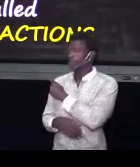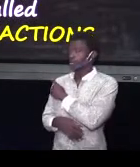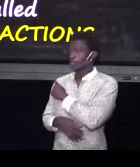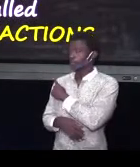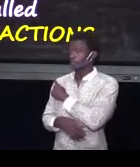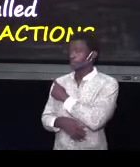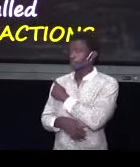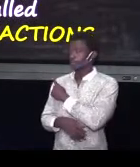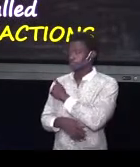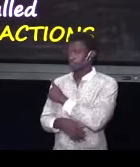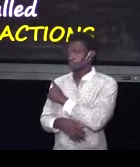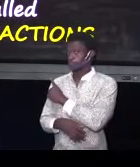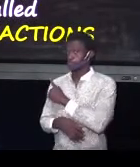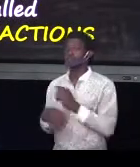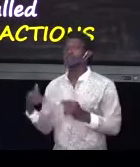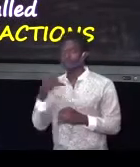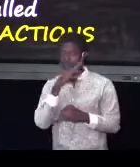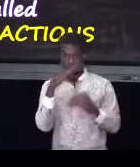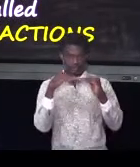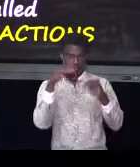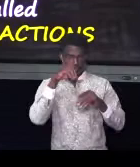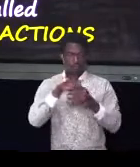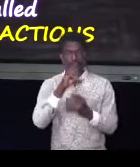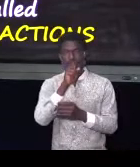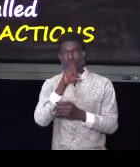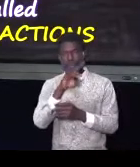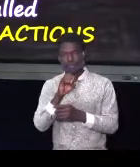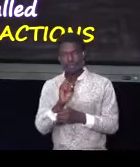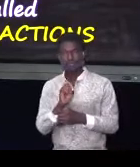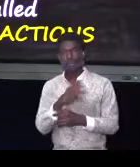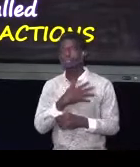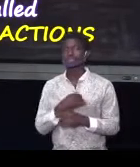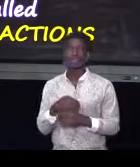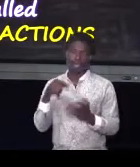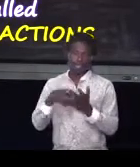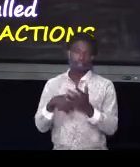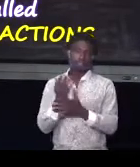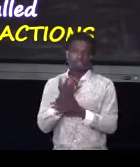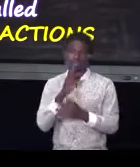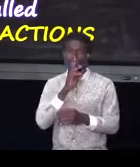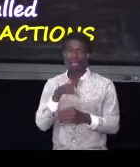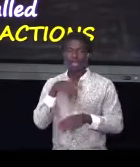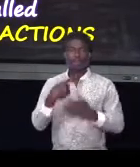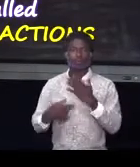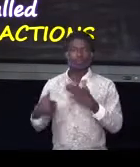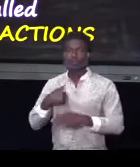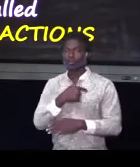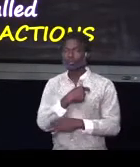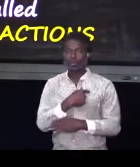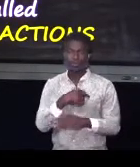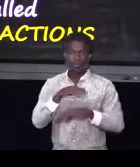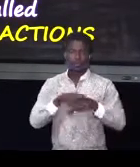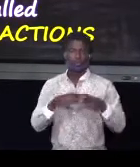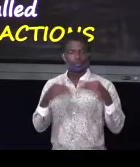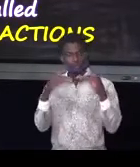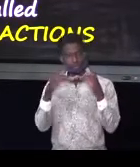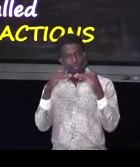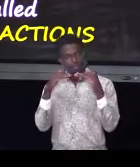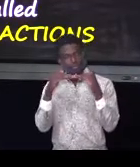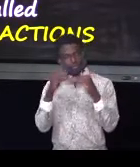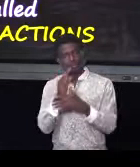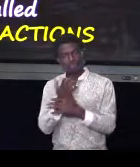8/12, 16/24, 6/9. They are equal in size, and these fractions exactly are what we call